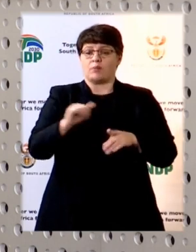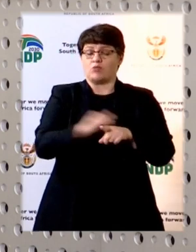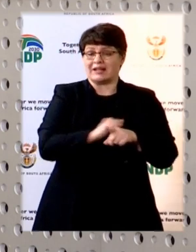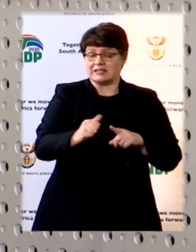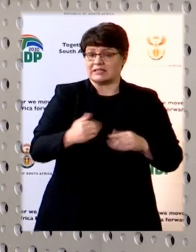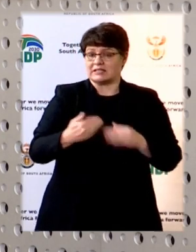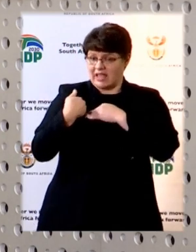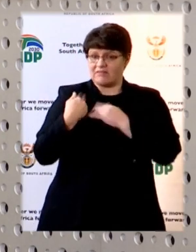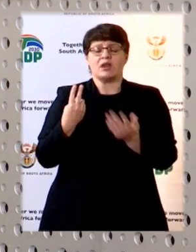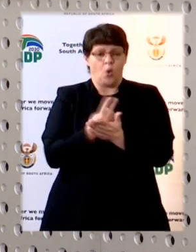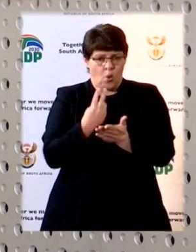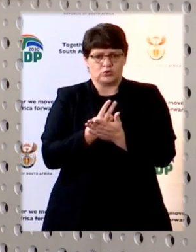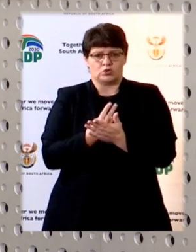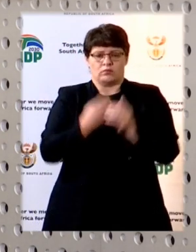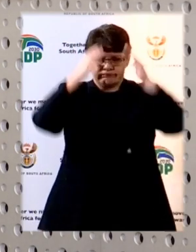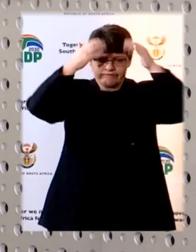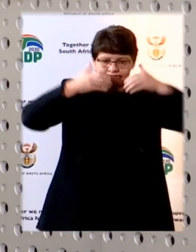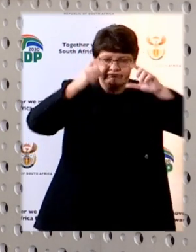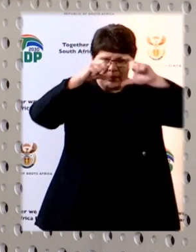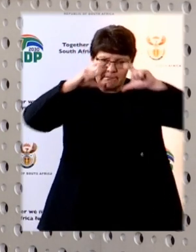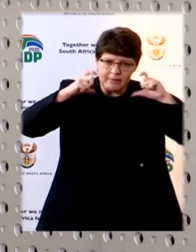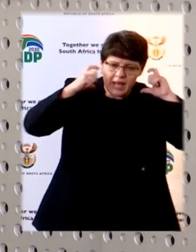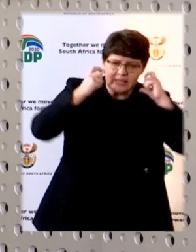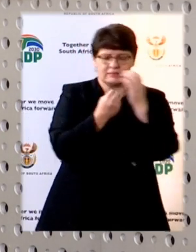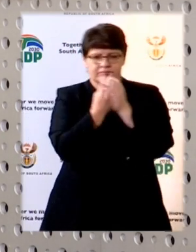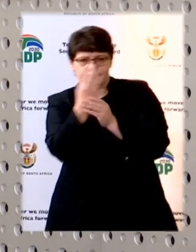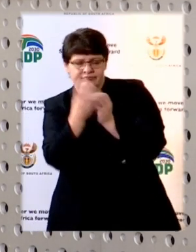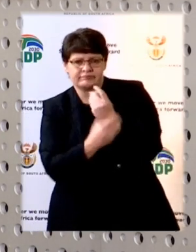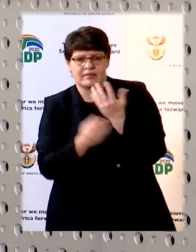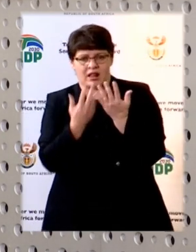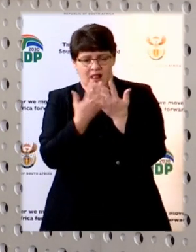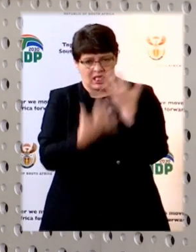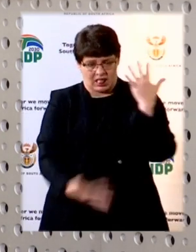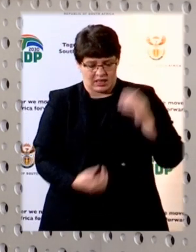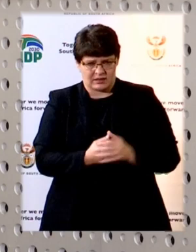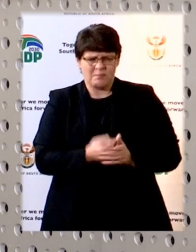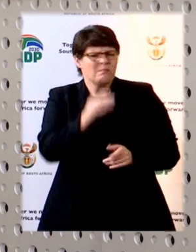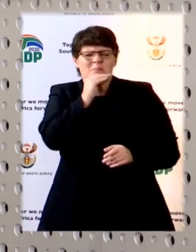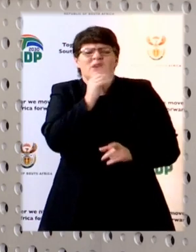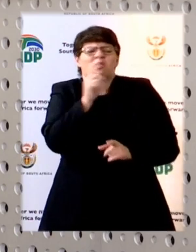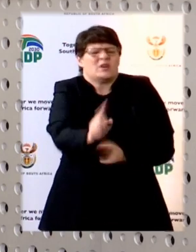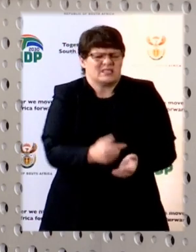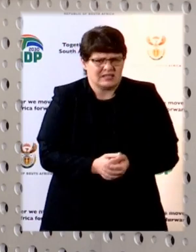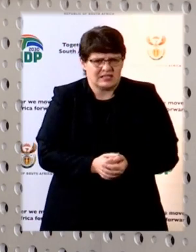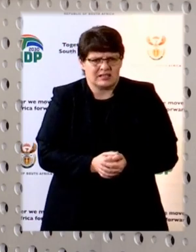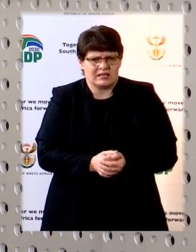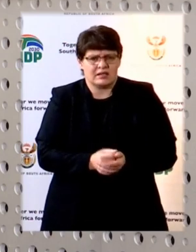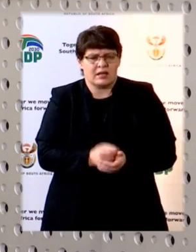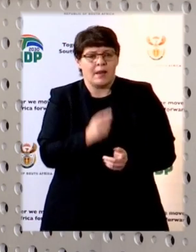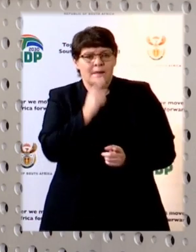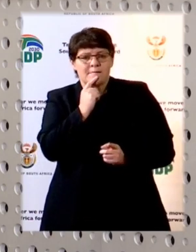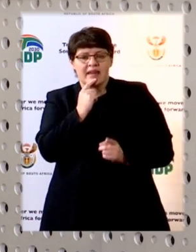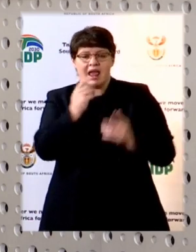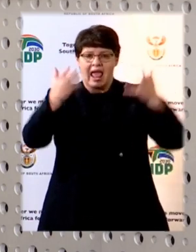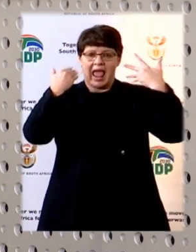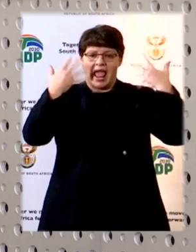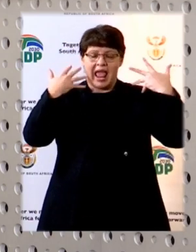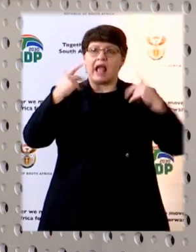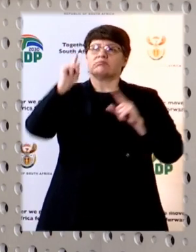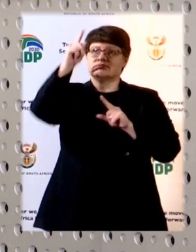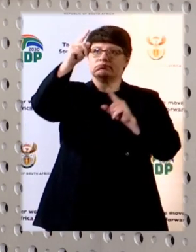and personal protective equipment. It includes installing high efficiency air filters